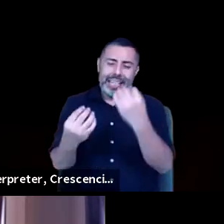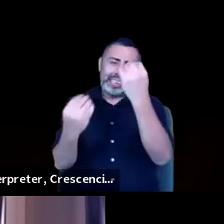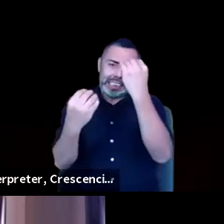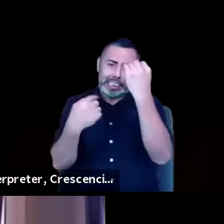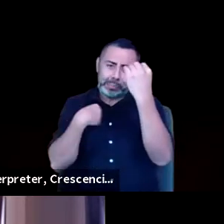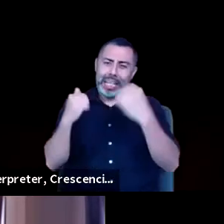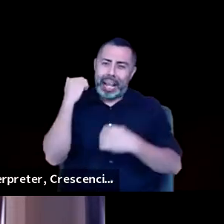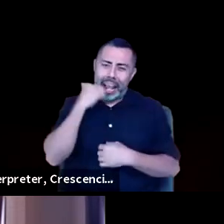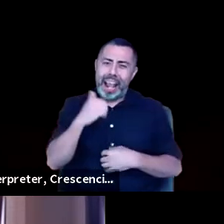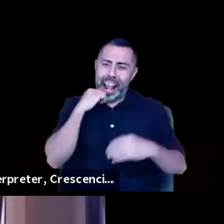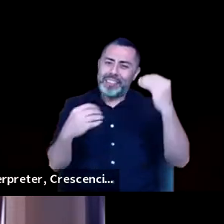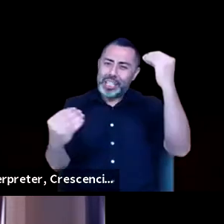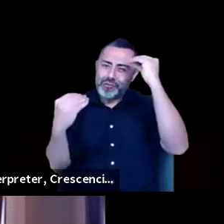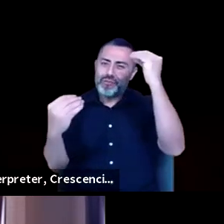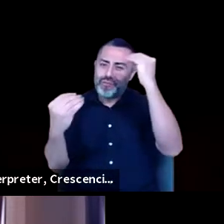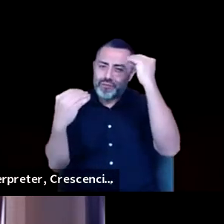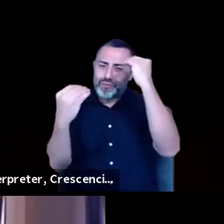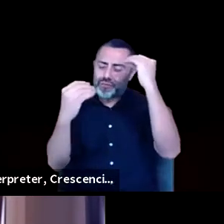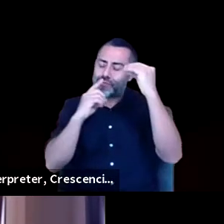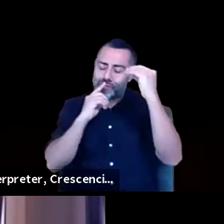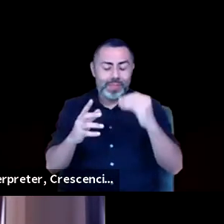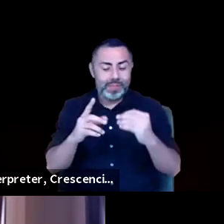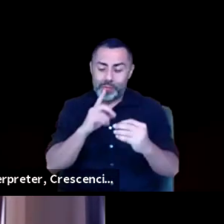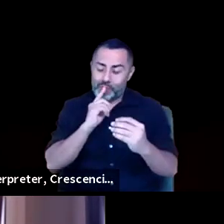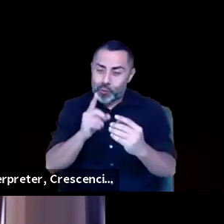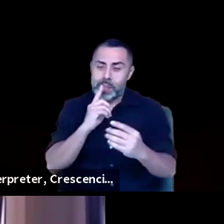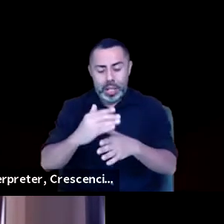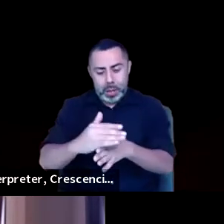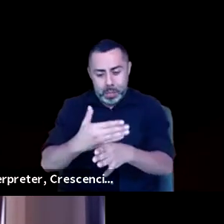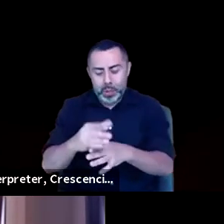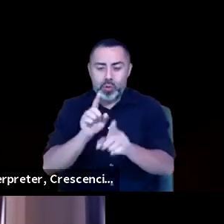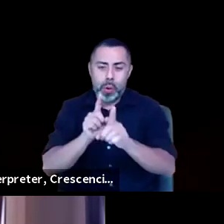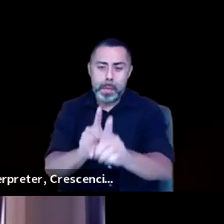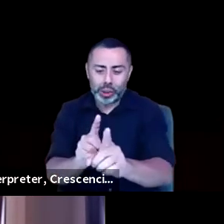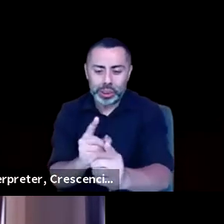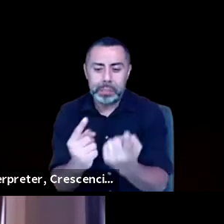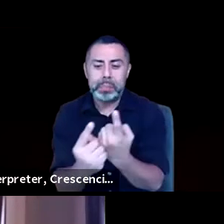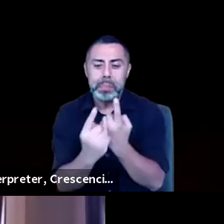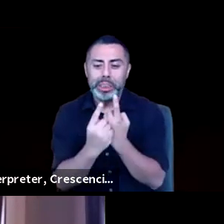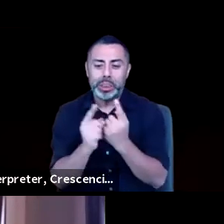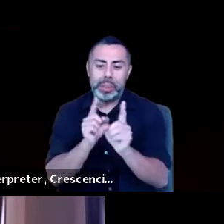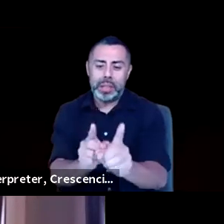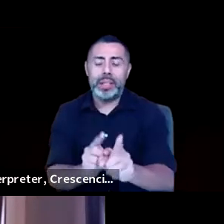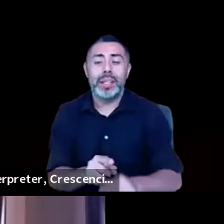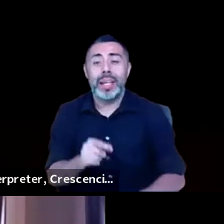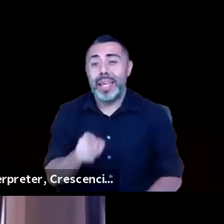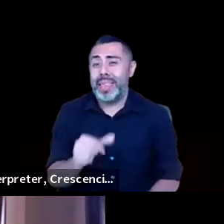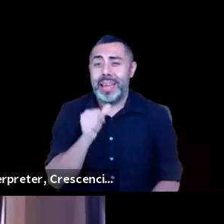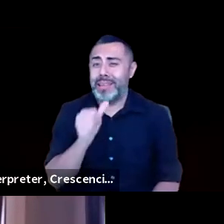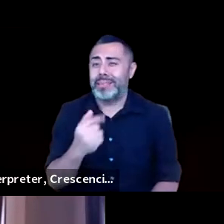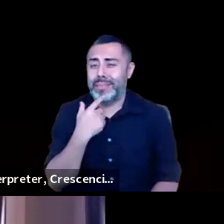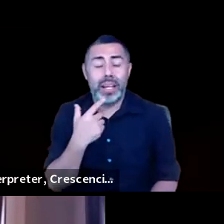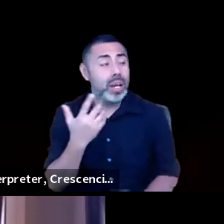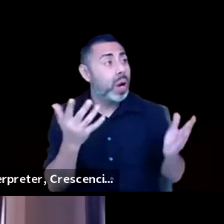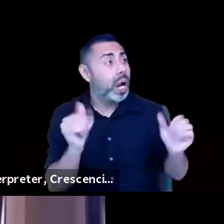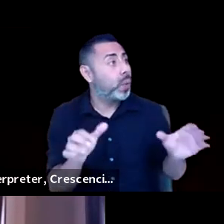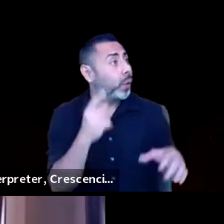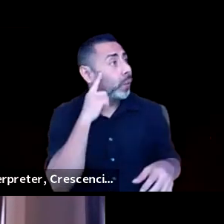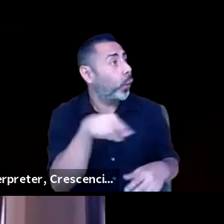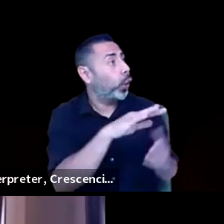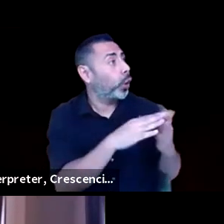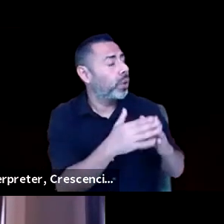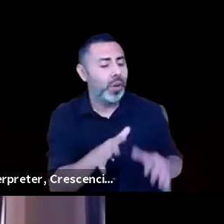is a true mutual mentorship. So it's not like, what can we do for you, community? It's like, they're telling us, this is what we